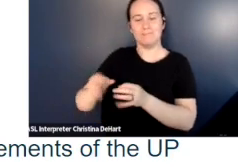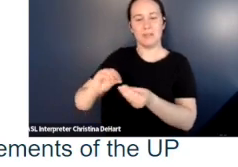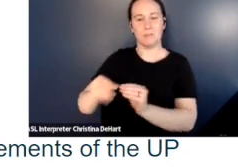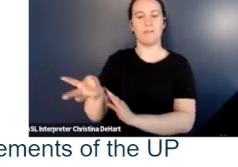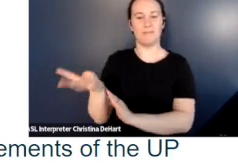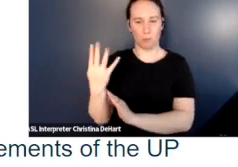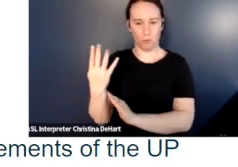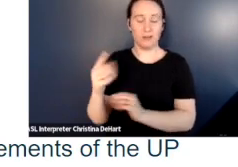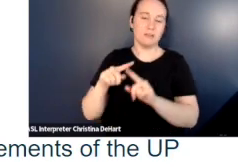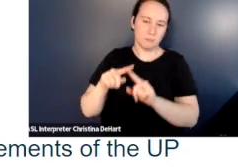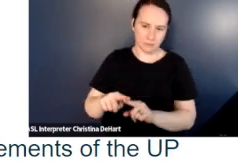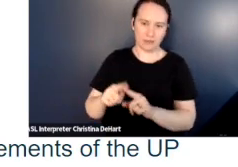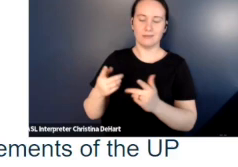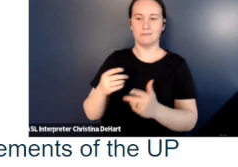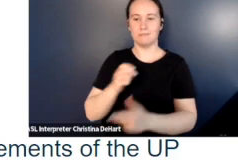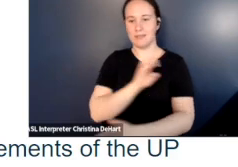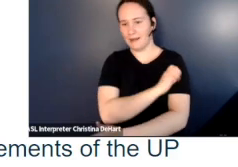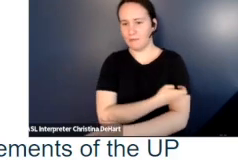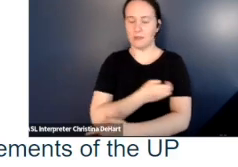upon the level of effort there.